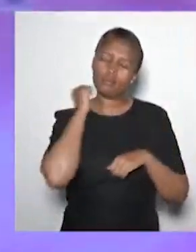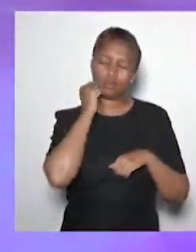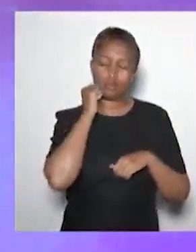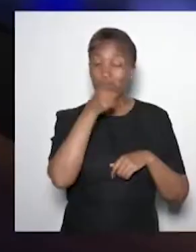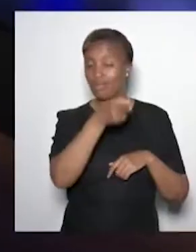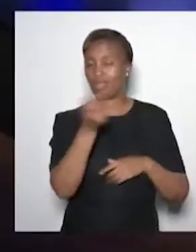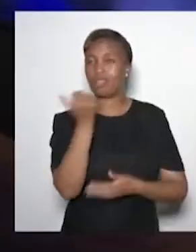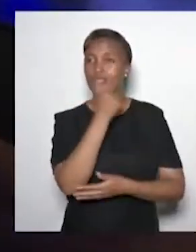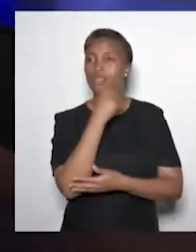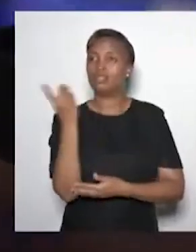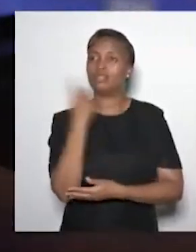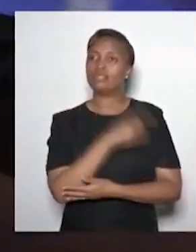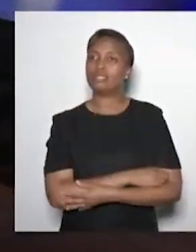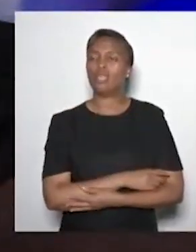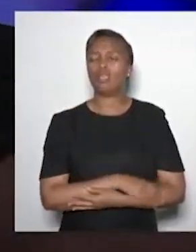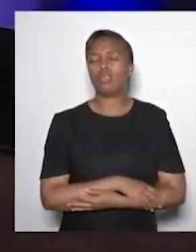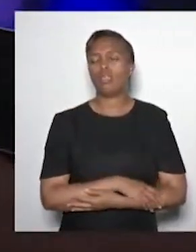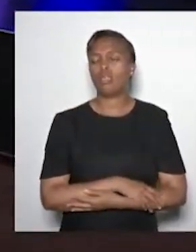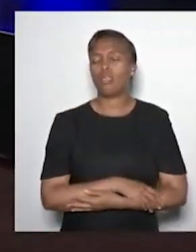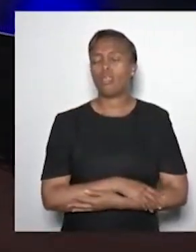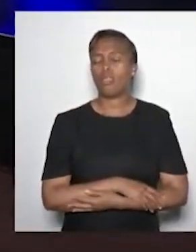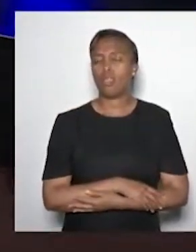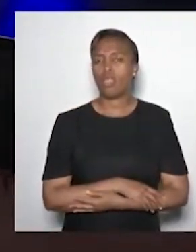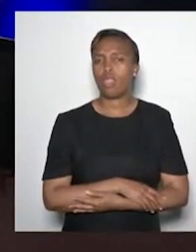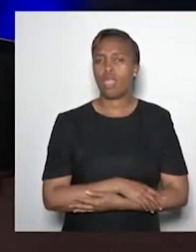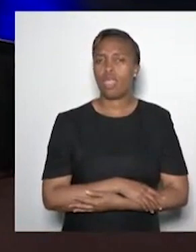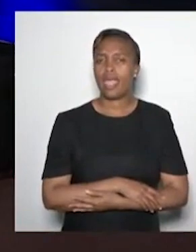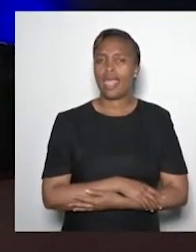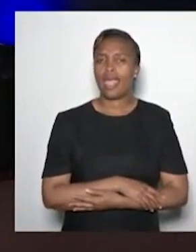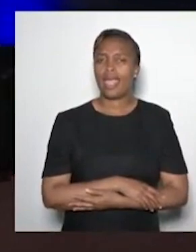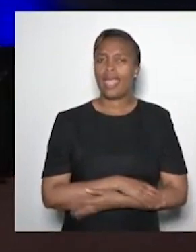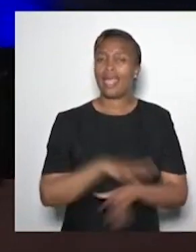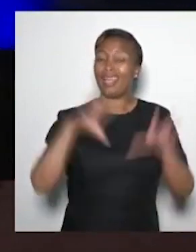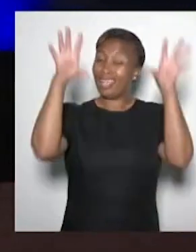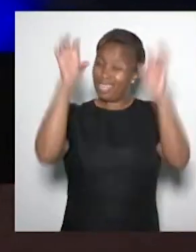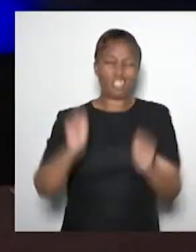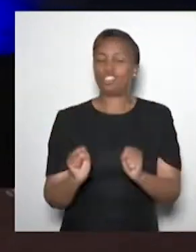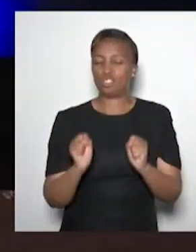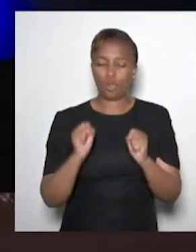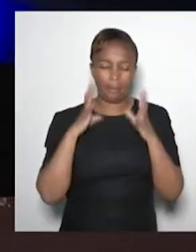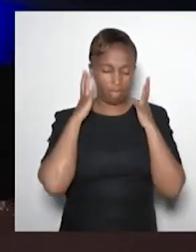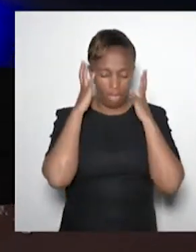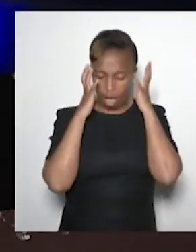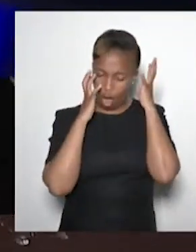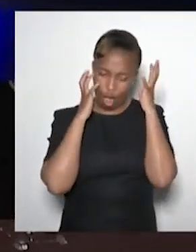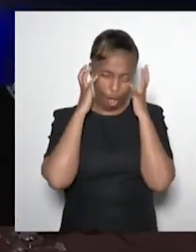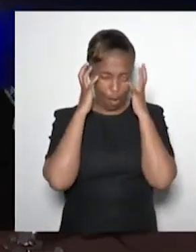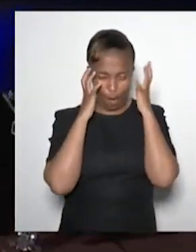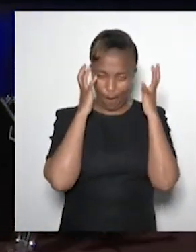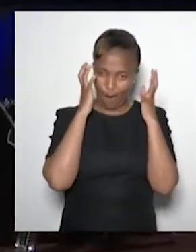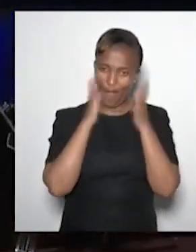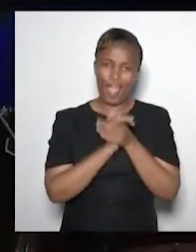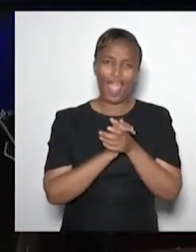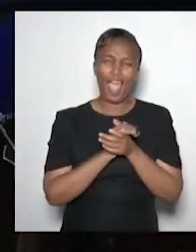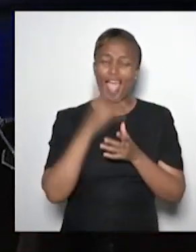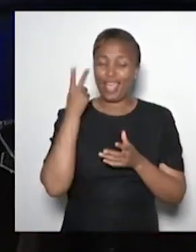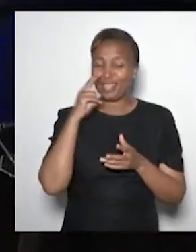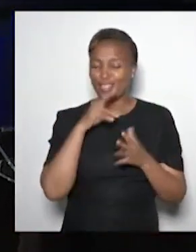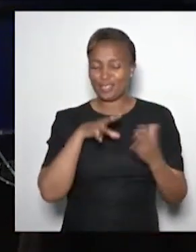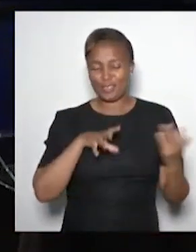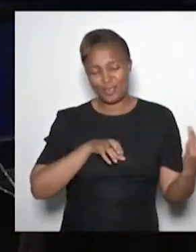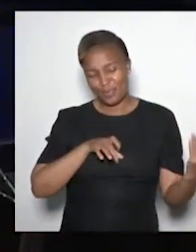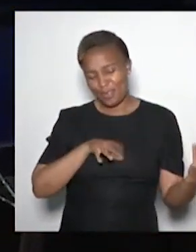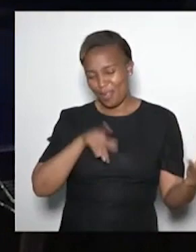Mwanabatu. Esko mako shapaka zinzong. And I